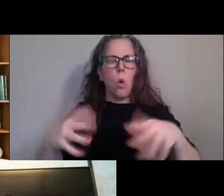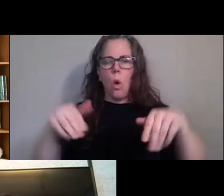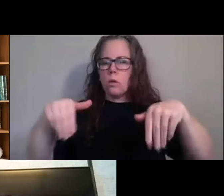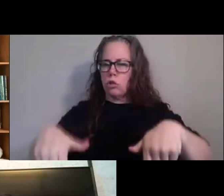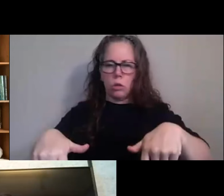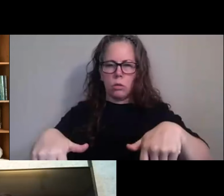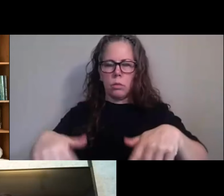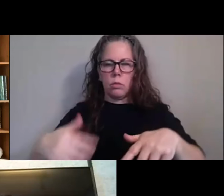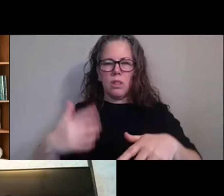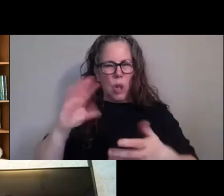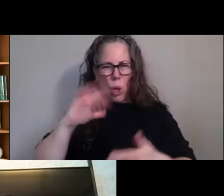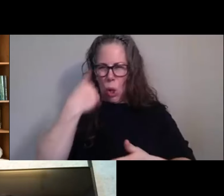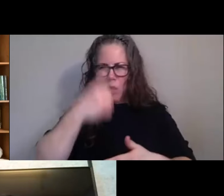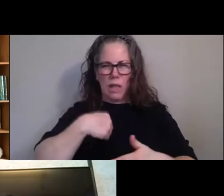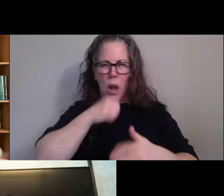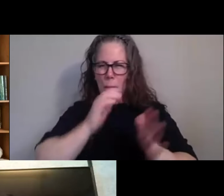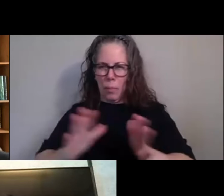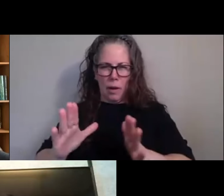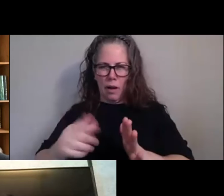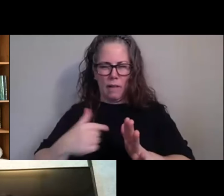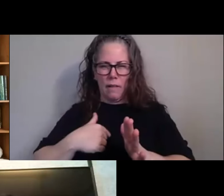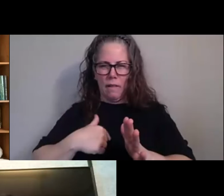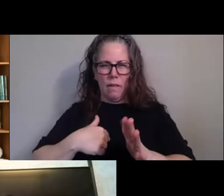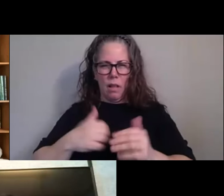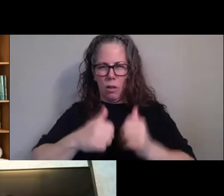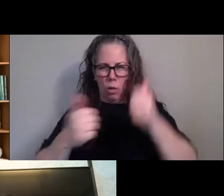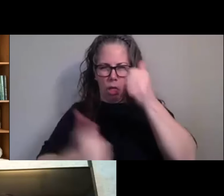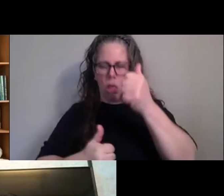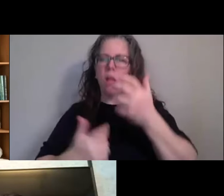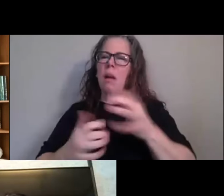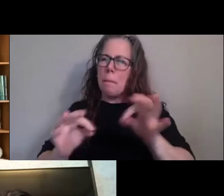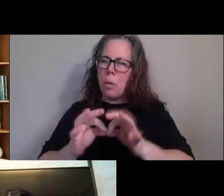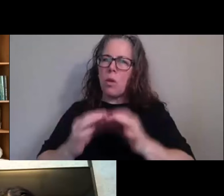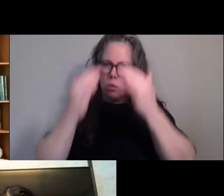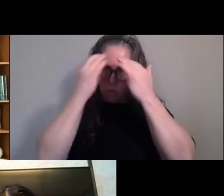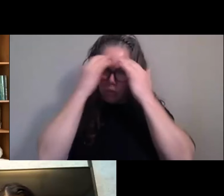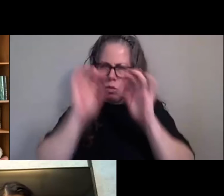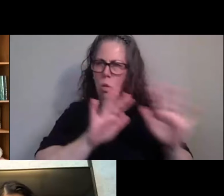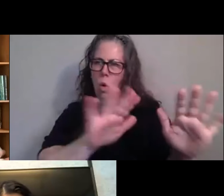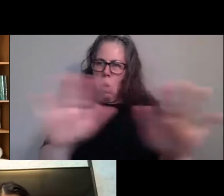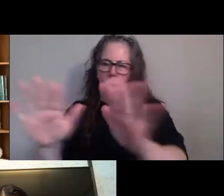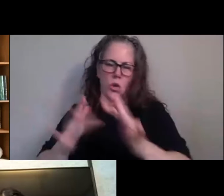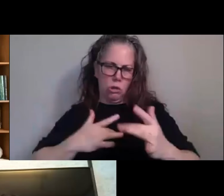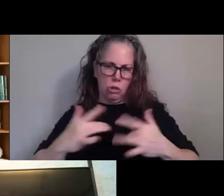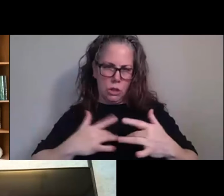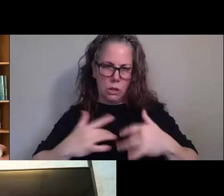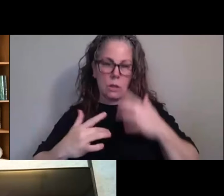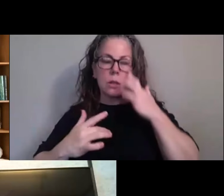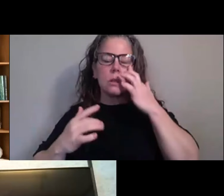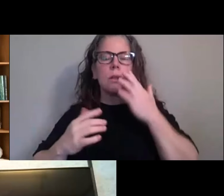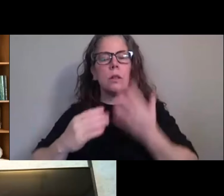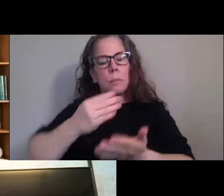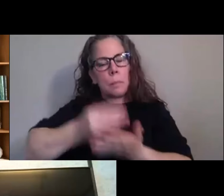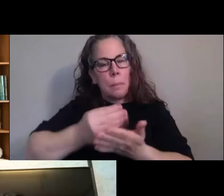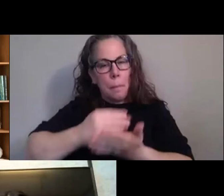that you haven't done enough work, but you haven't reached out to folks who may have some concerns. So there's, you know, we're talking about budget